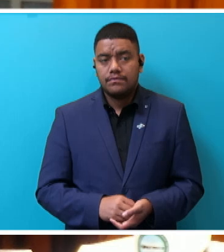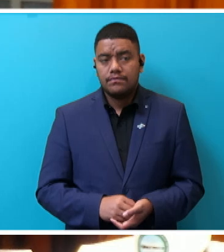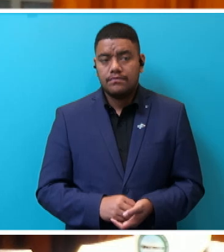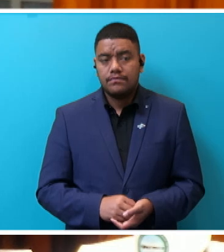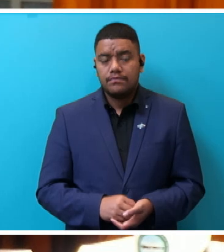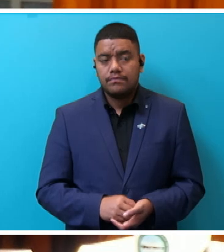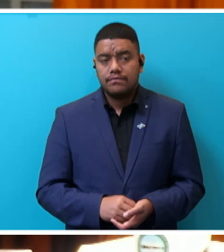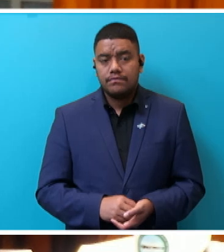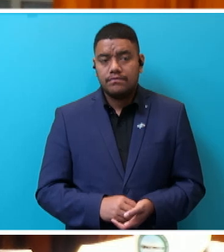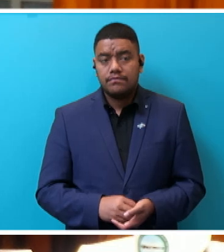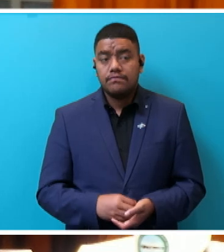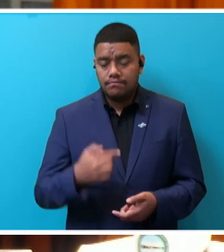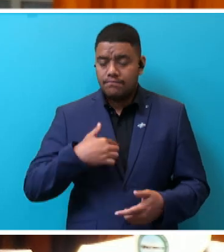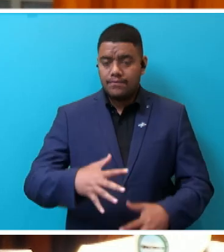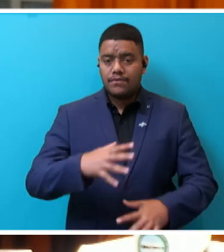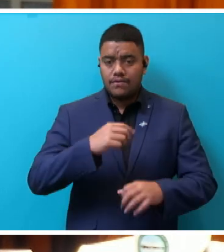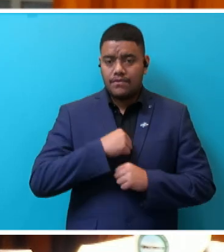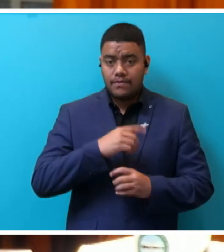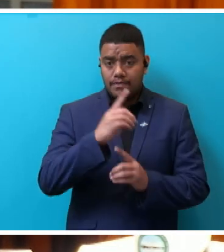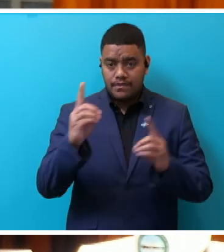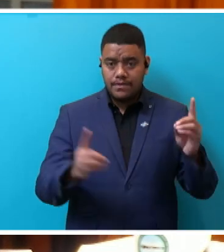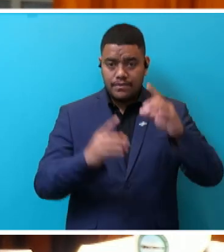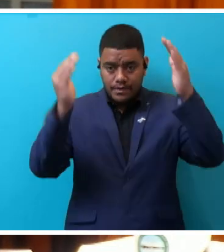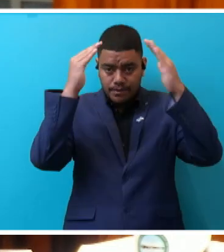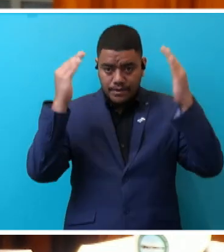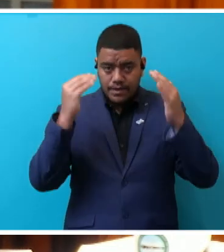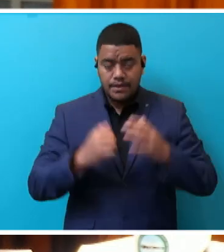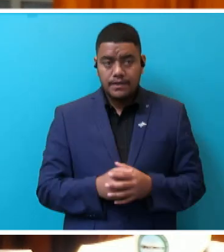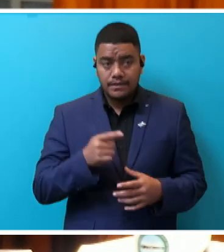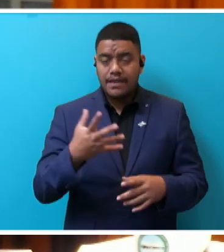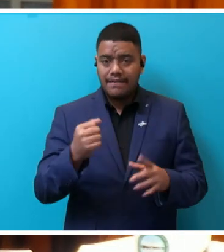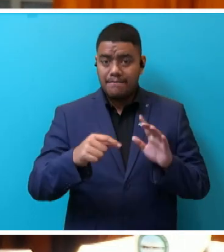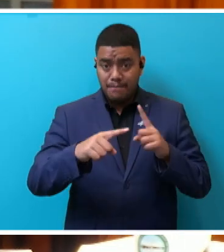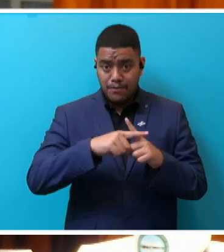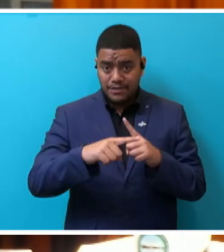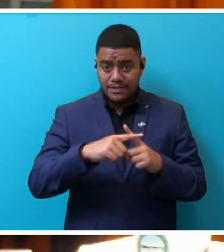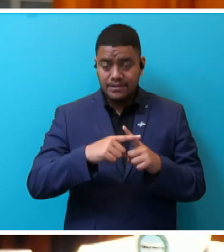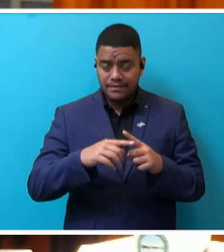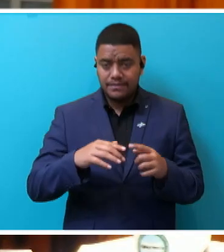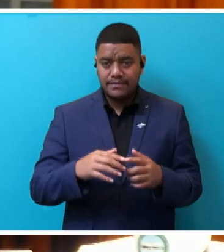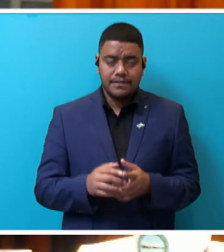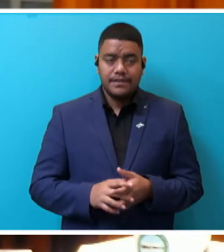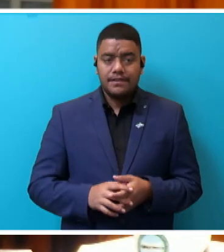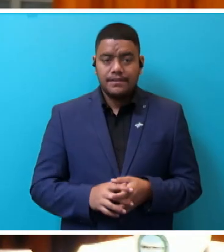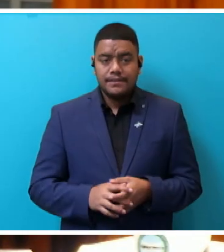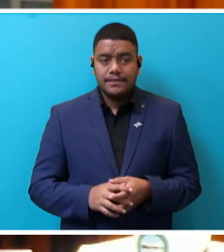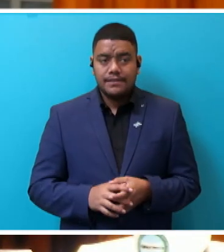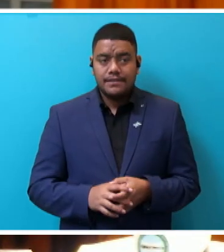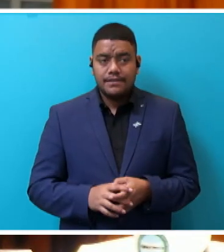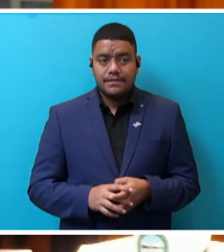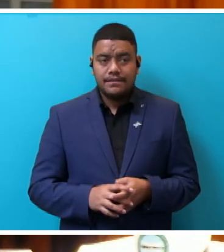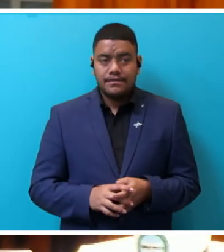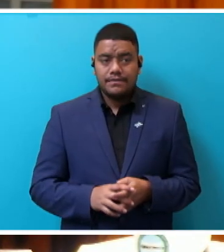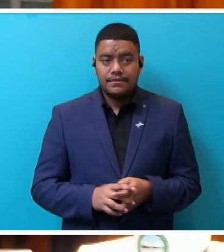phase. I'm confident, Madam Deputy Speaker, that there is positivity in the horizon out of this